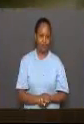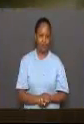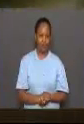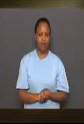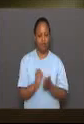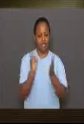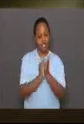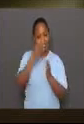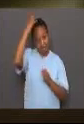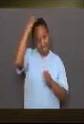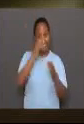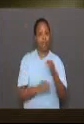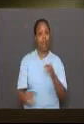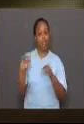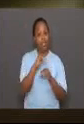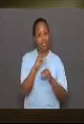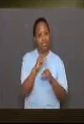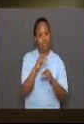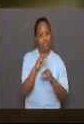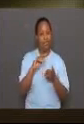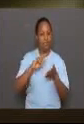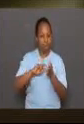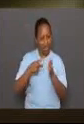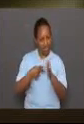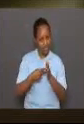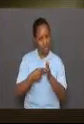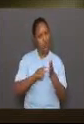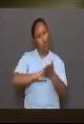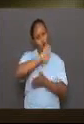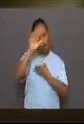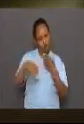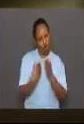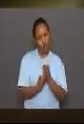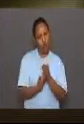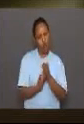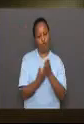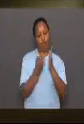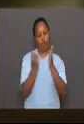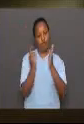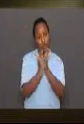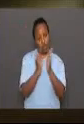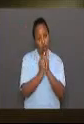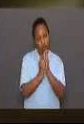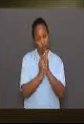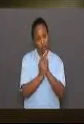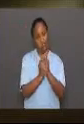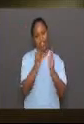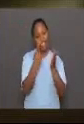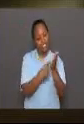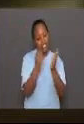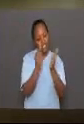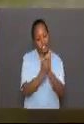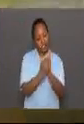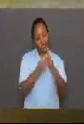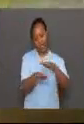of the Constitution means that all laws are subordinate to the